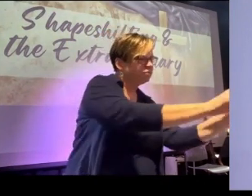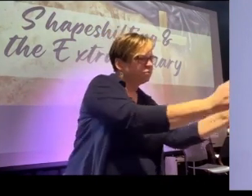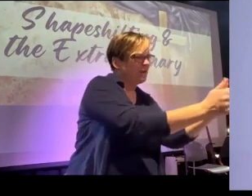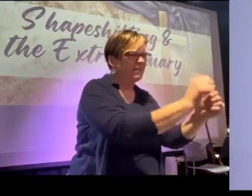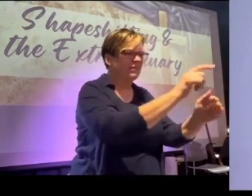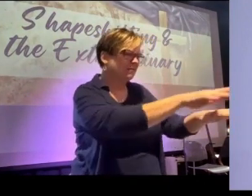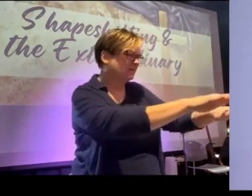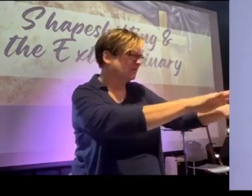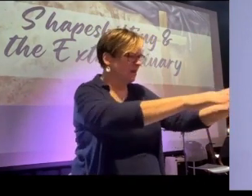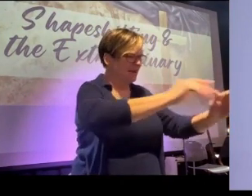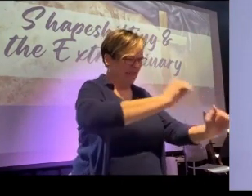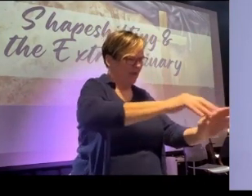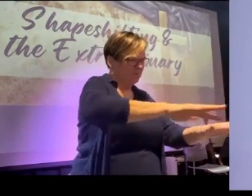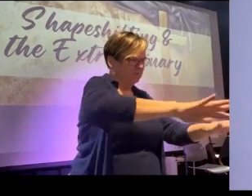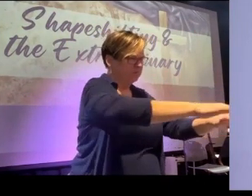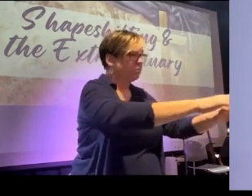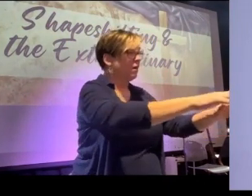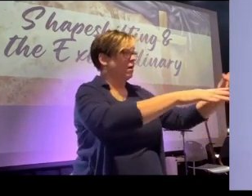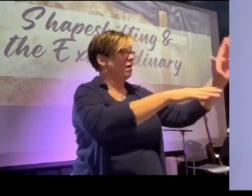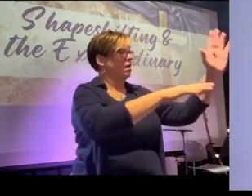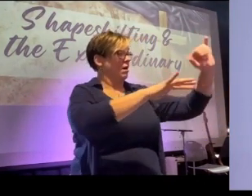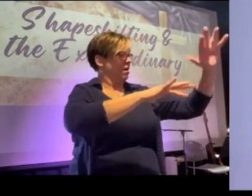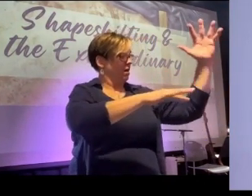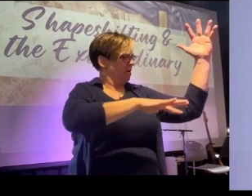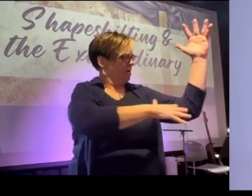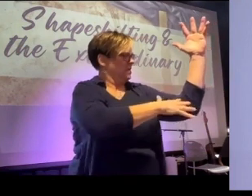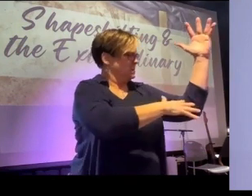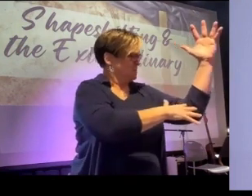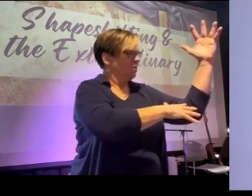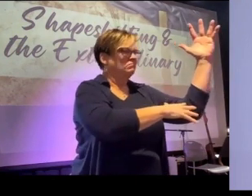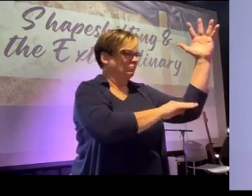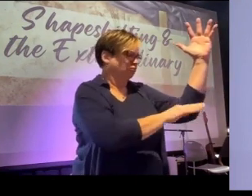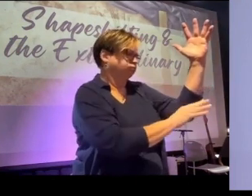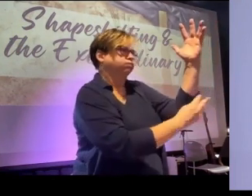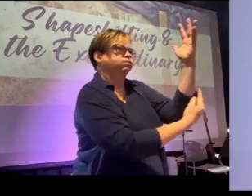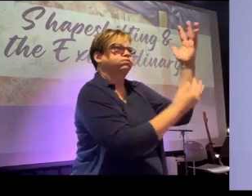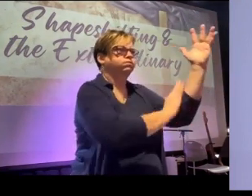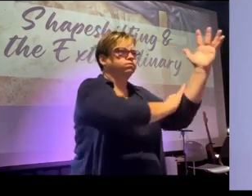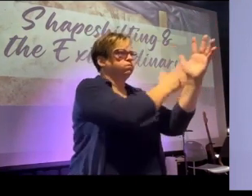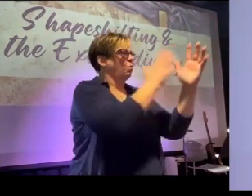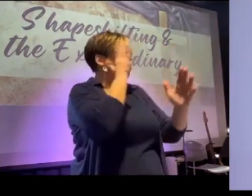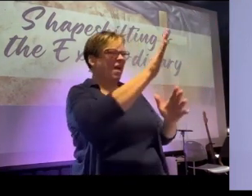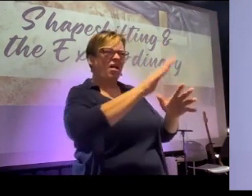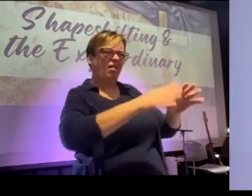Wrapping itself around anything in its path,